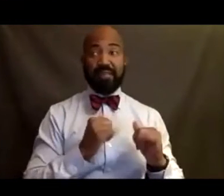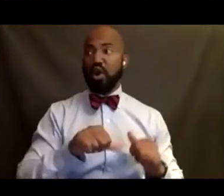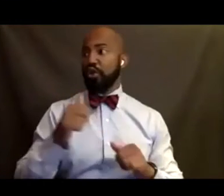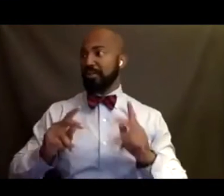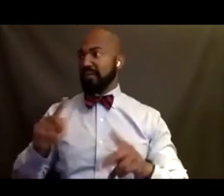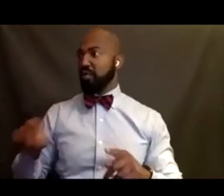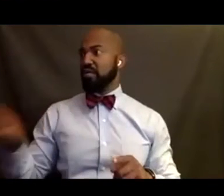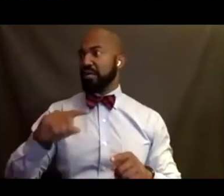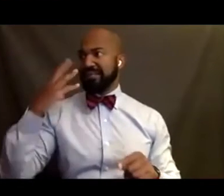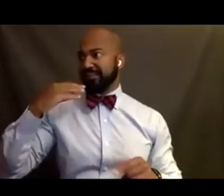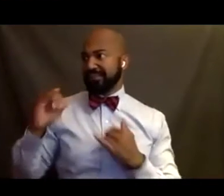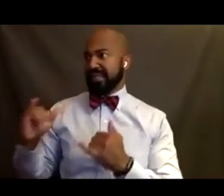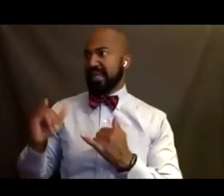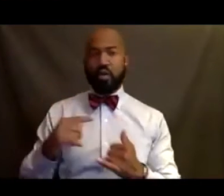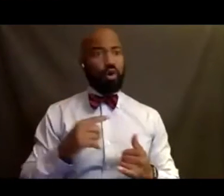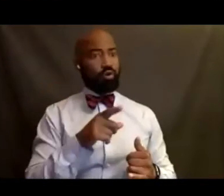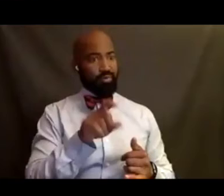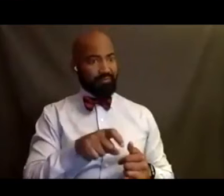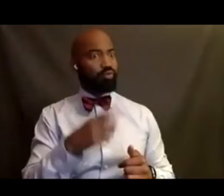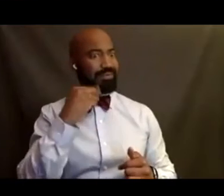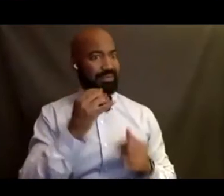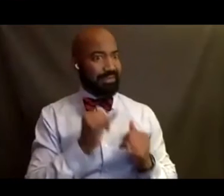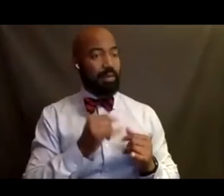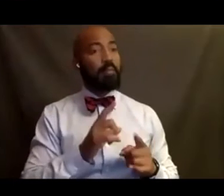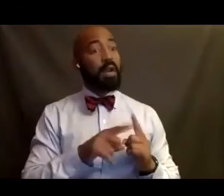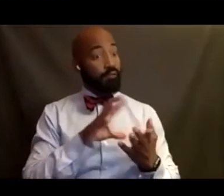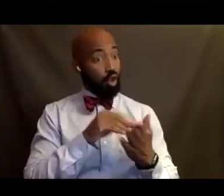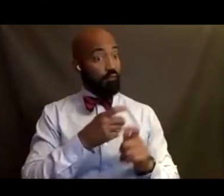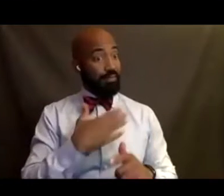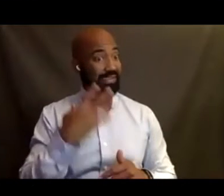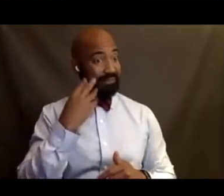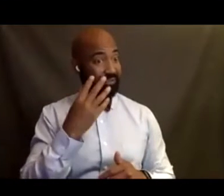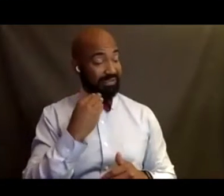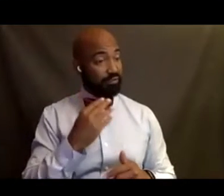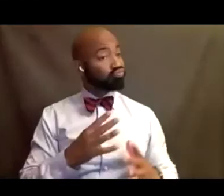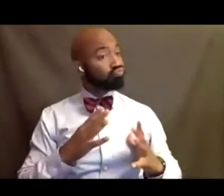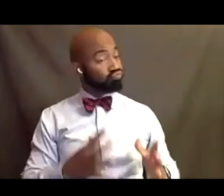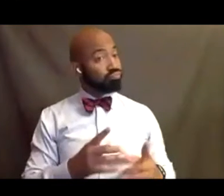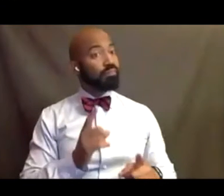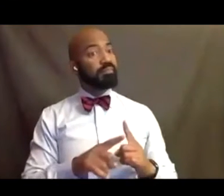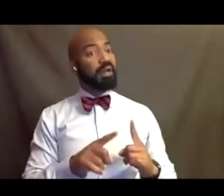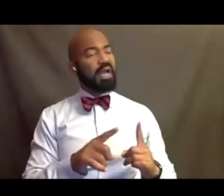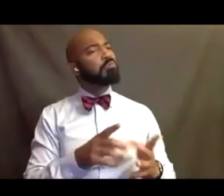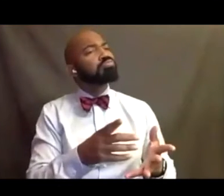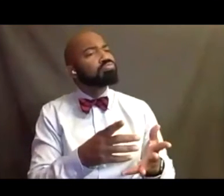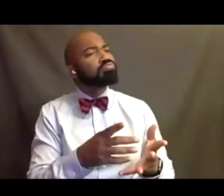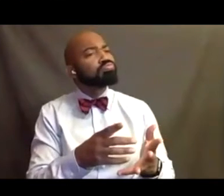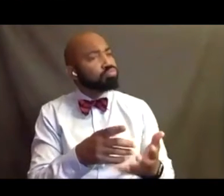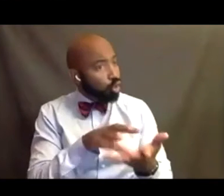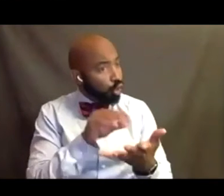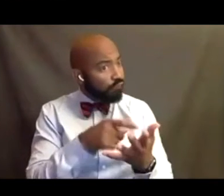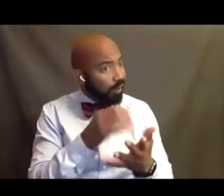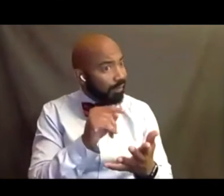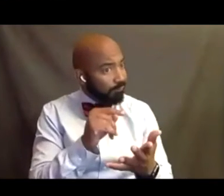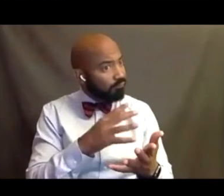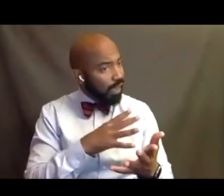this, but this is mine. And if you can learn from it, great. However, once again, this is my experience. And I love a person who can write from their